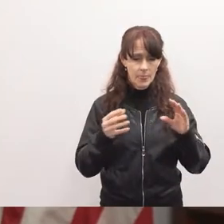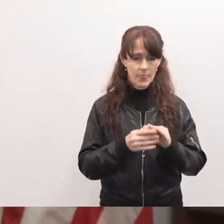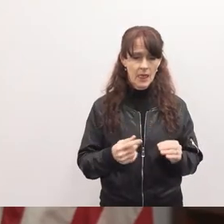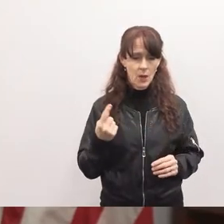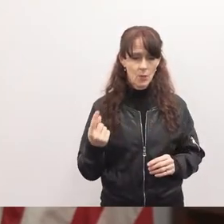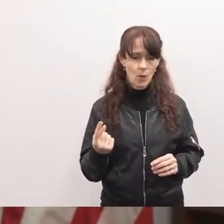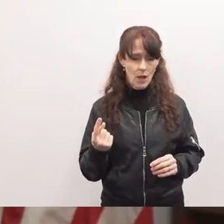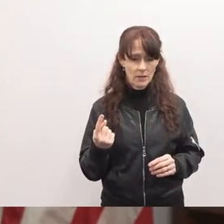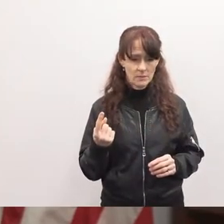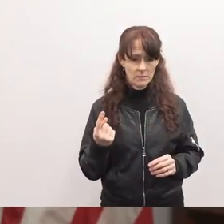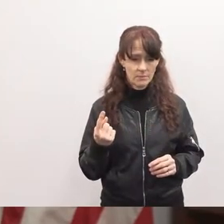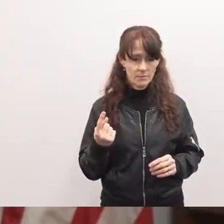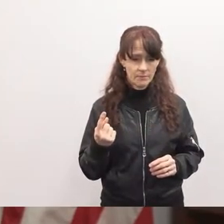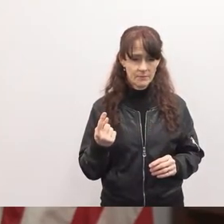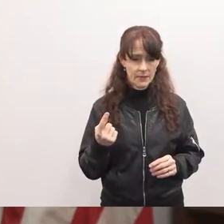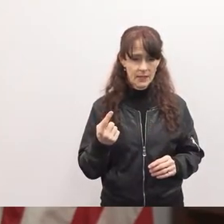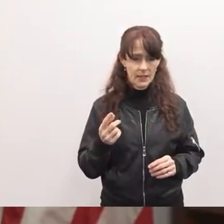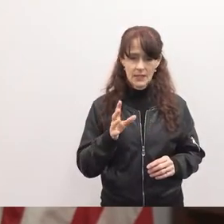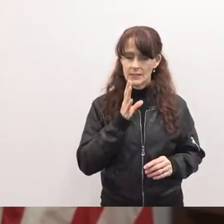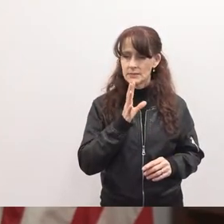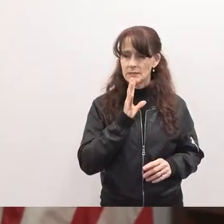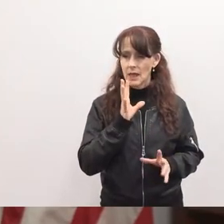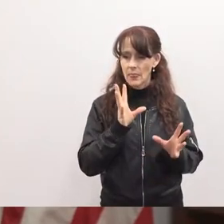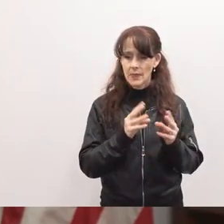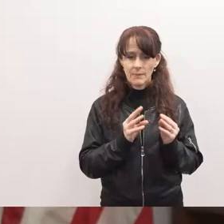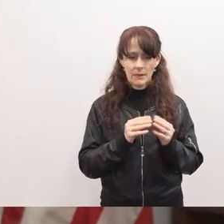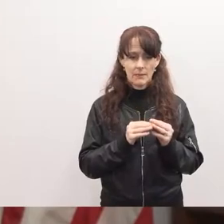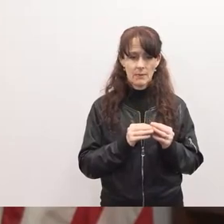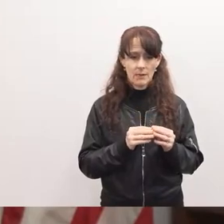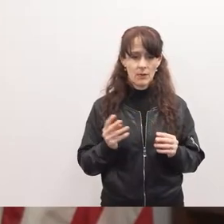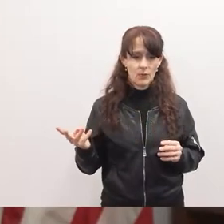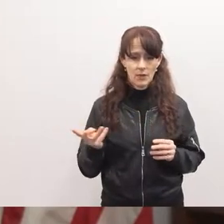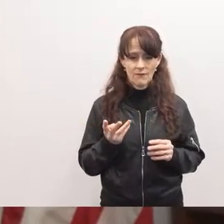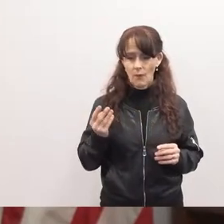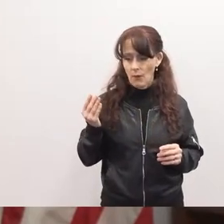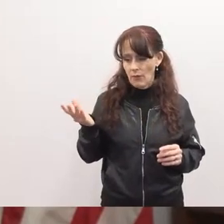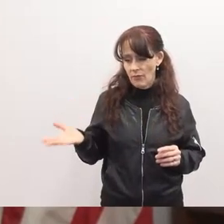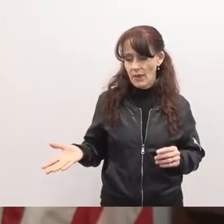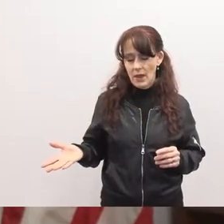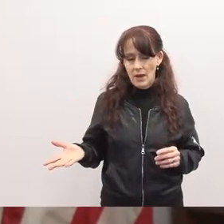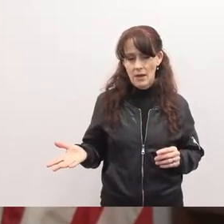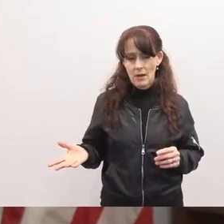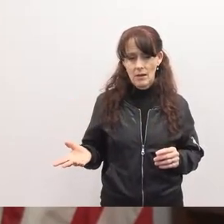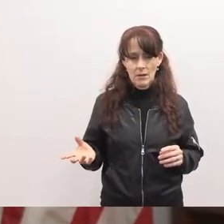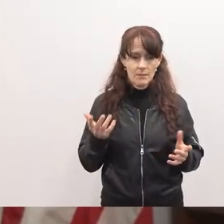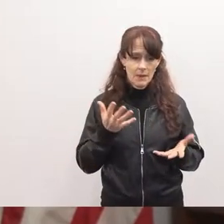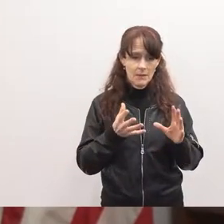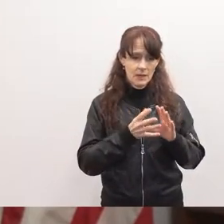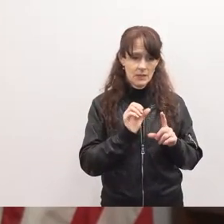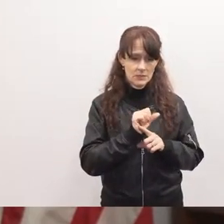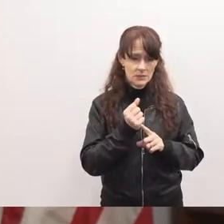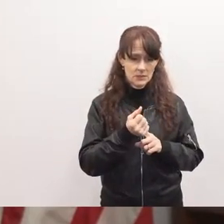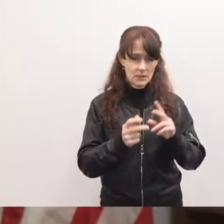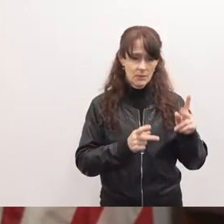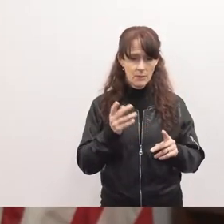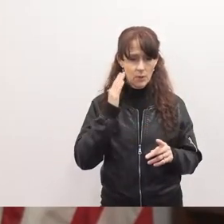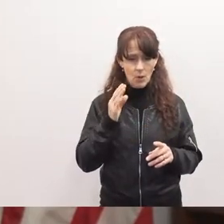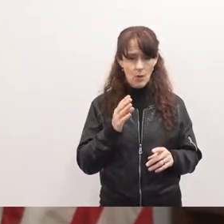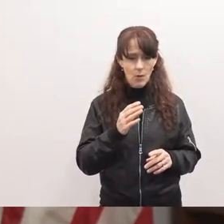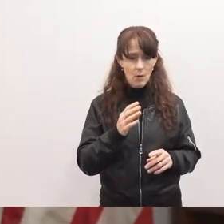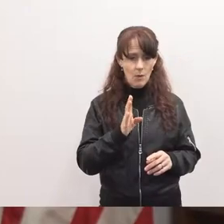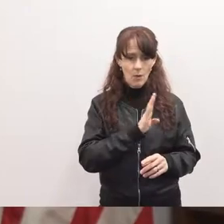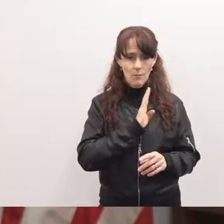us says something at the meeting, but the four others are present there, but also a scenario where people know board members are